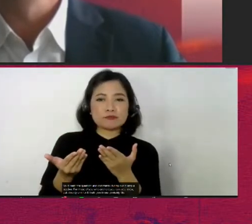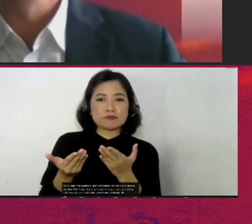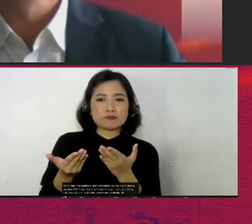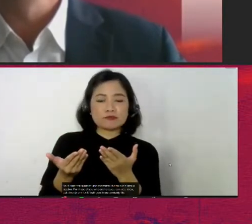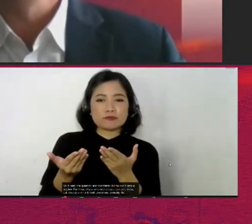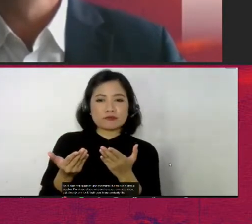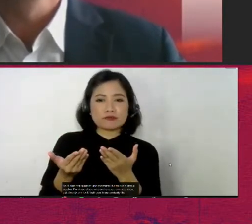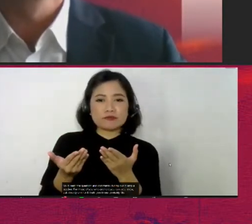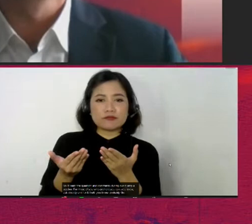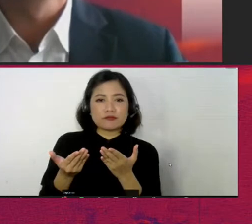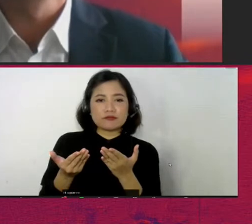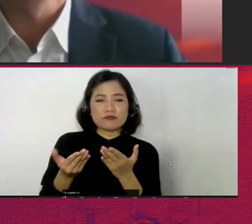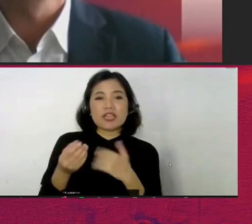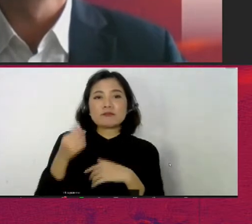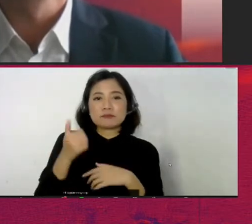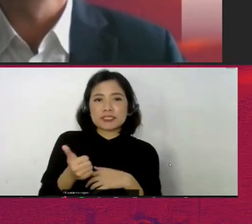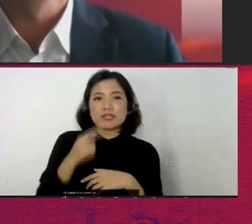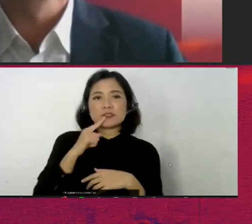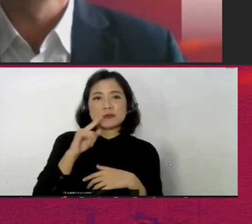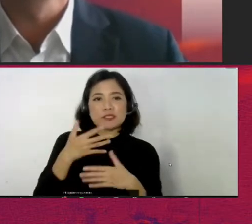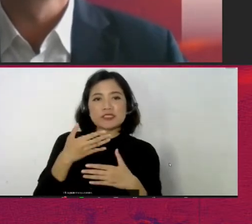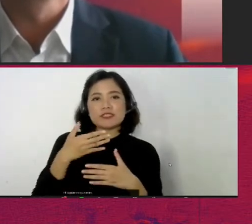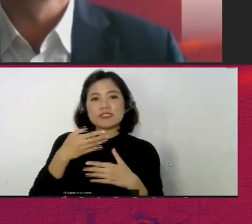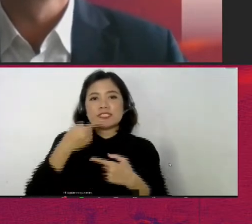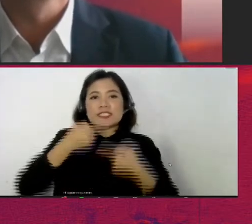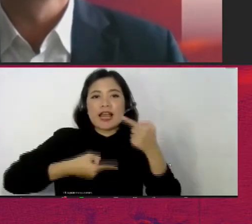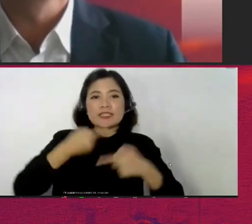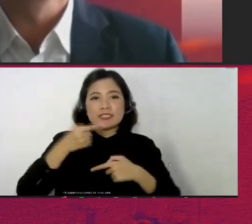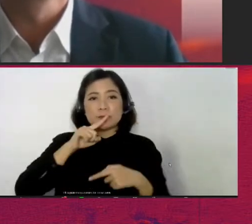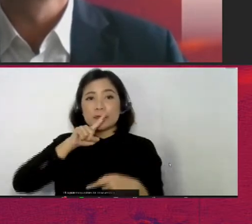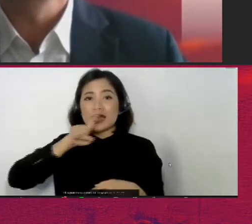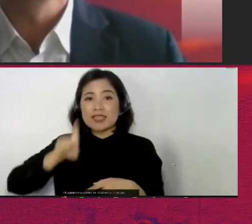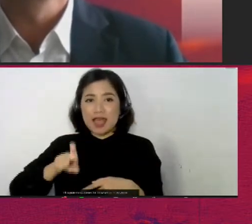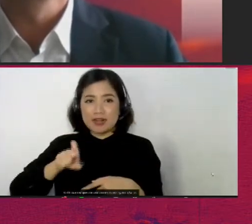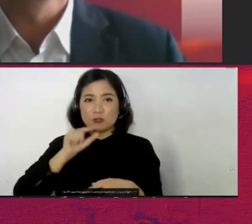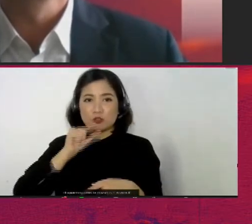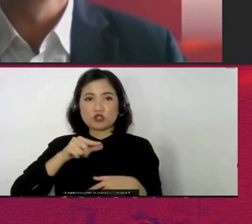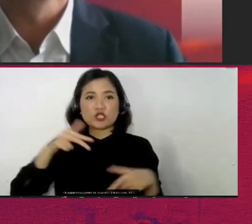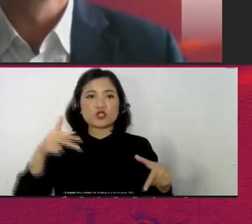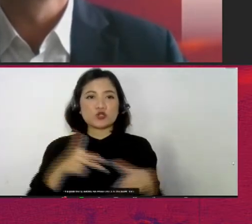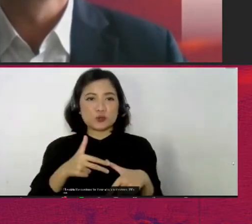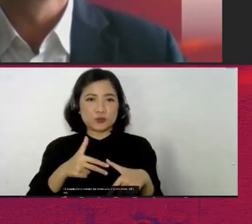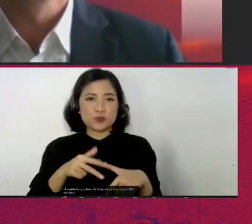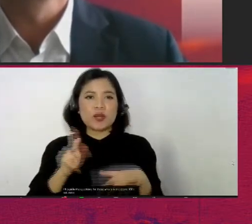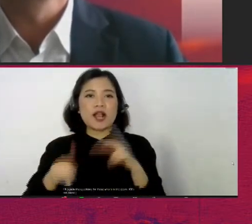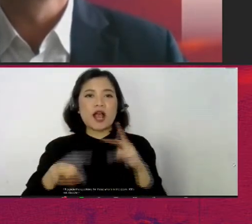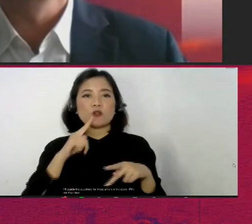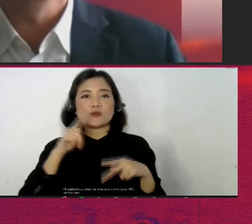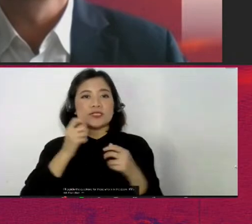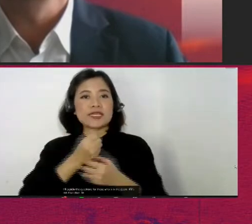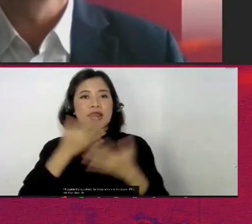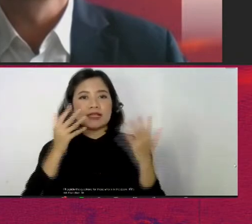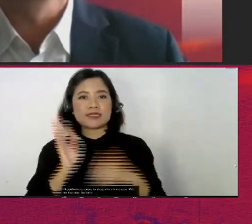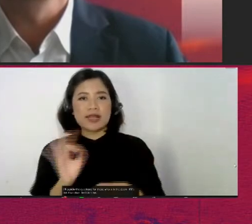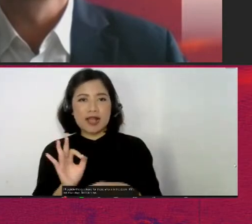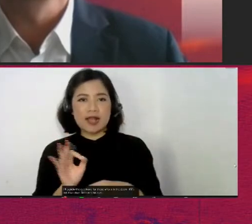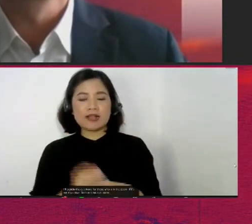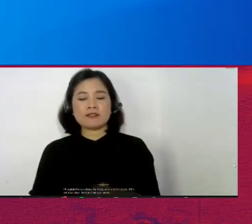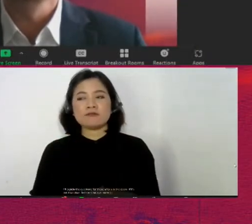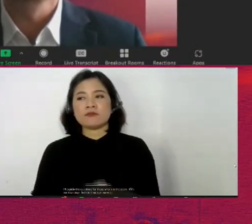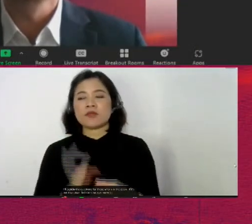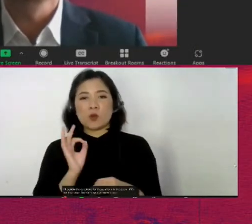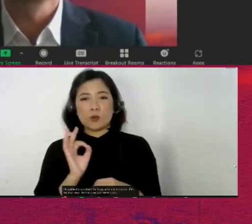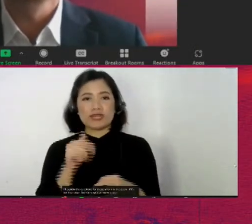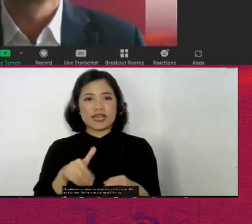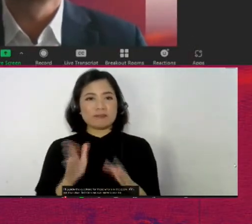I'll explain the questions for those who is in the Zoom if it's not that clear. So I think we can move to our